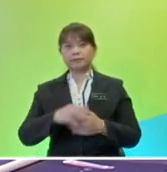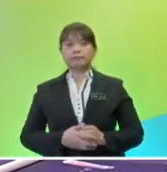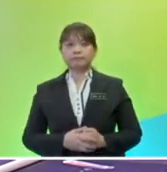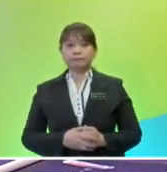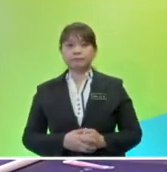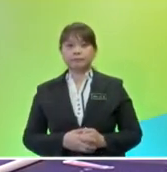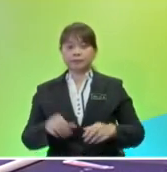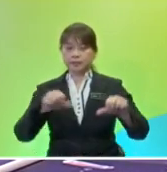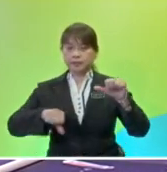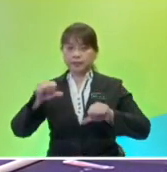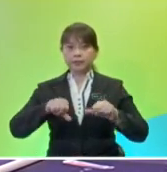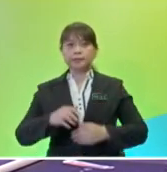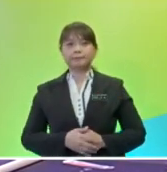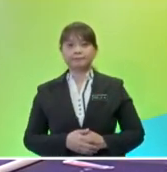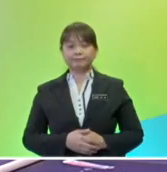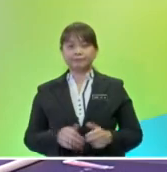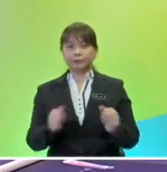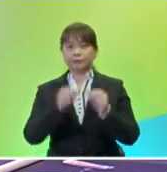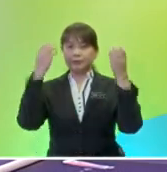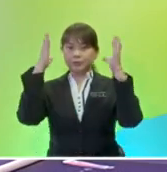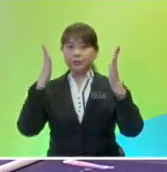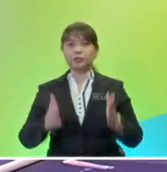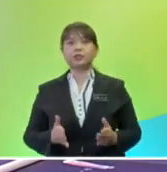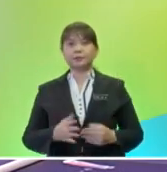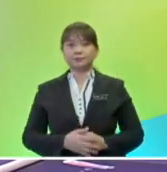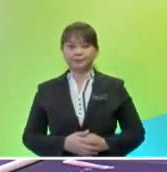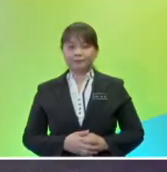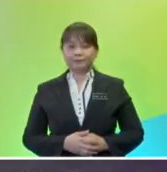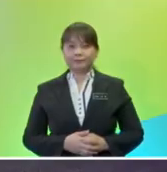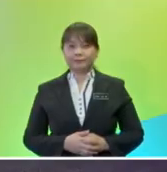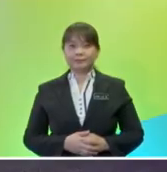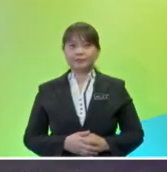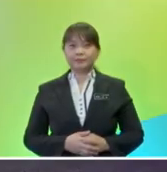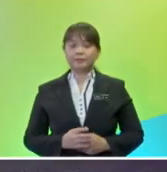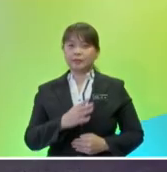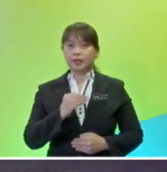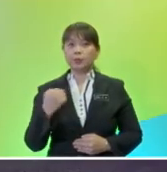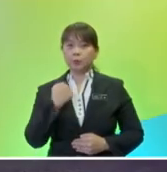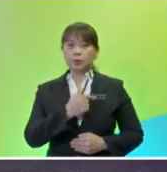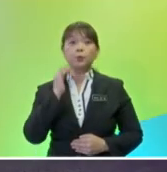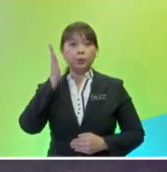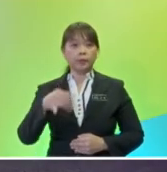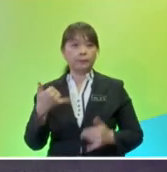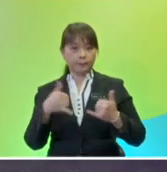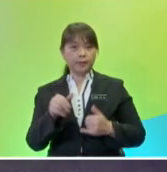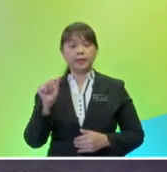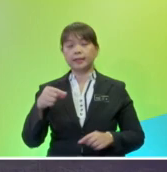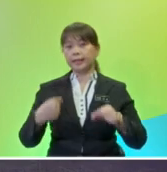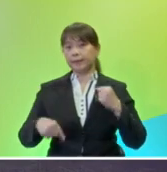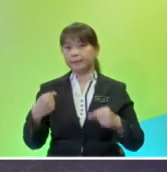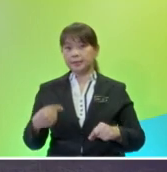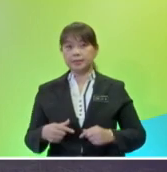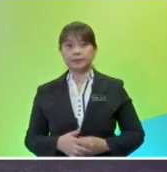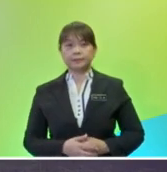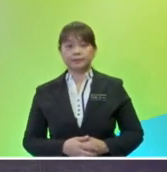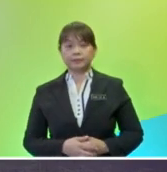And right now, with Teacher Nina, I believe we are going to play a game. Yes, we will. What game is that? So this is